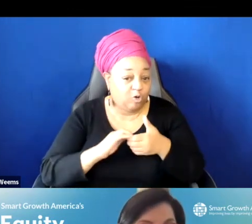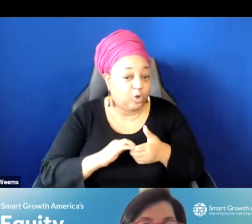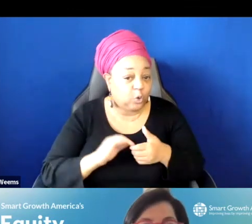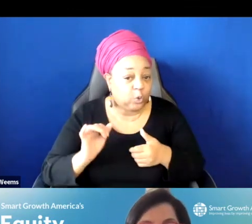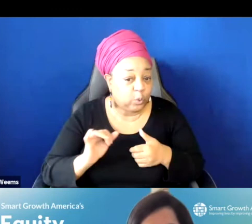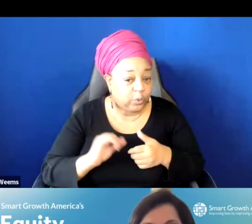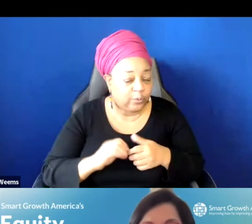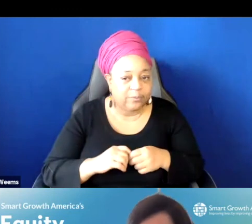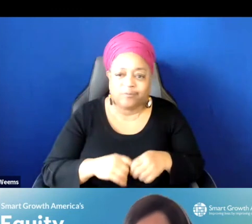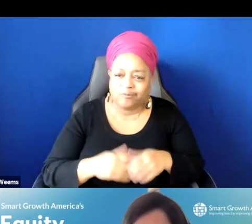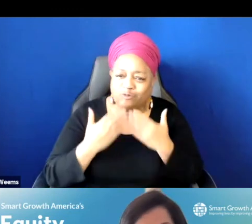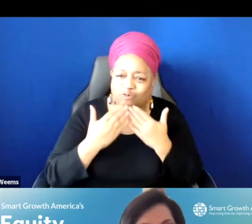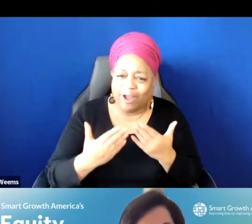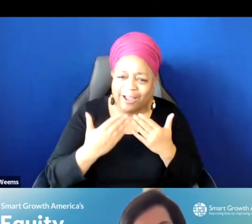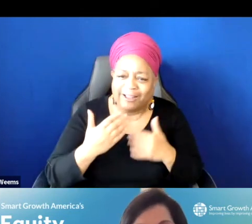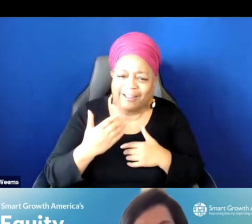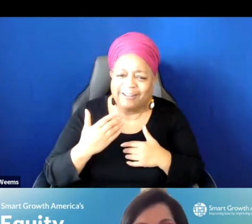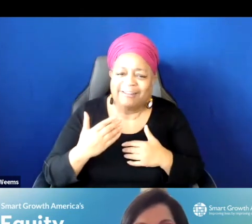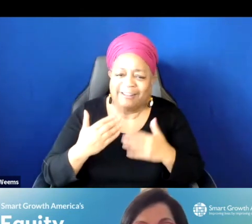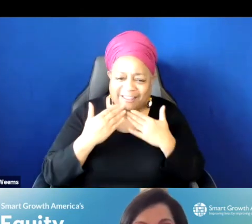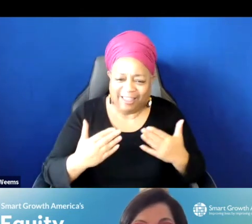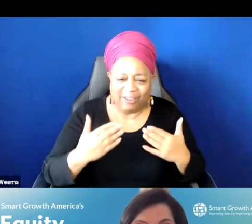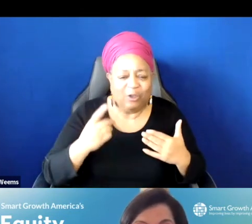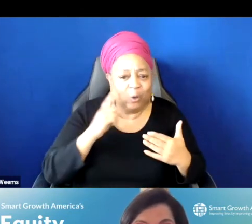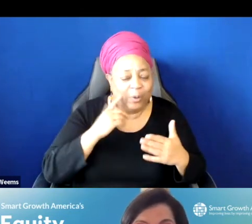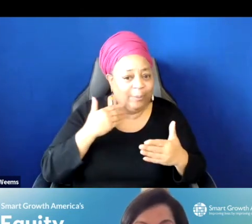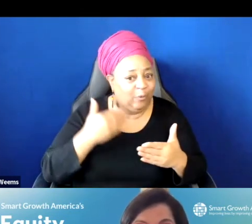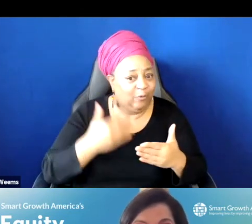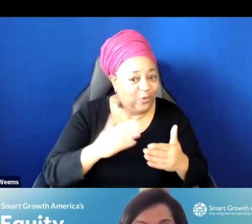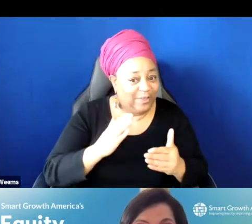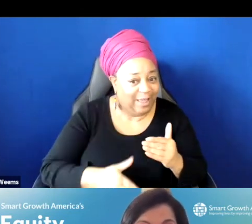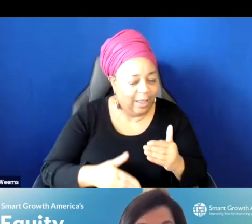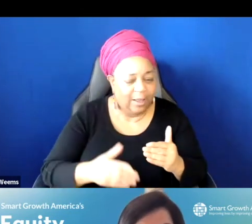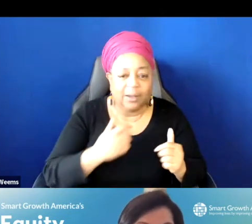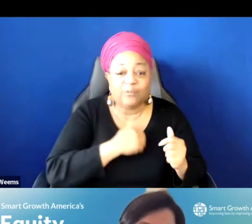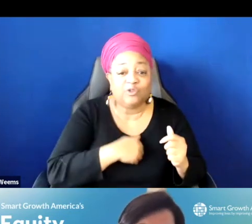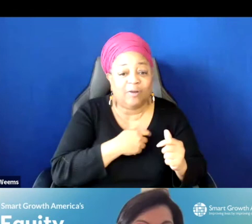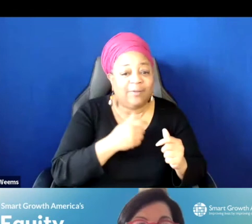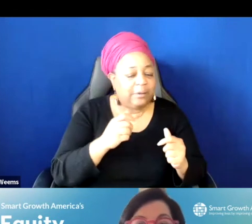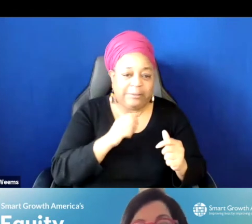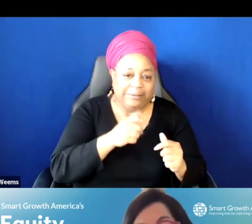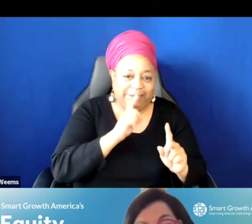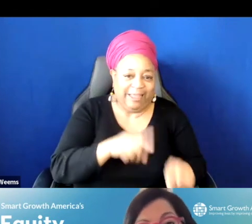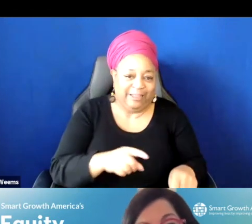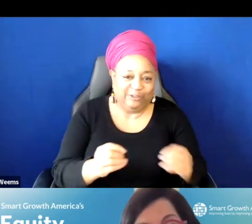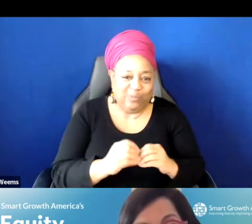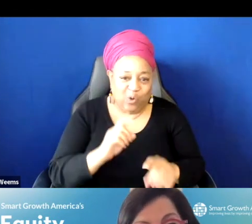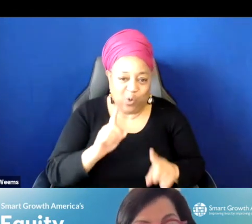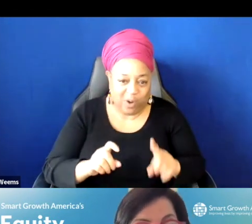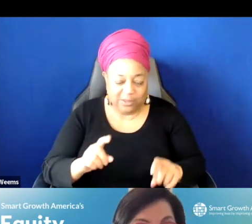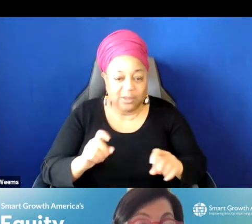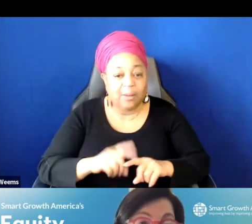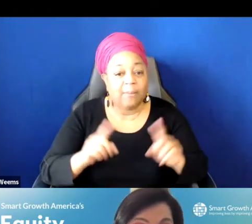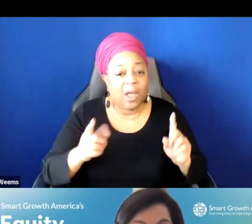Great, thank you. Okay, we're running toward the end of this. I'm sorry we didn't get to more questions, but